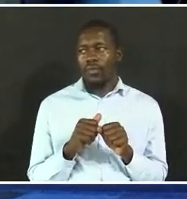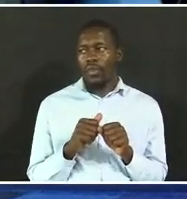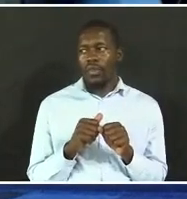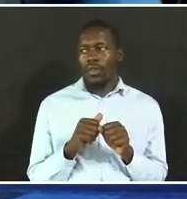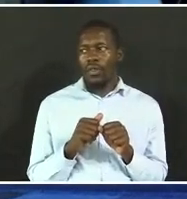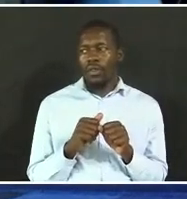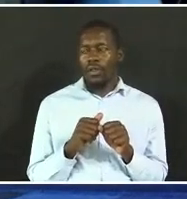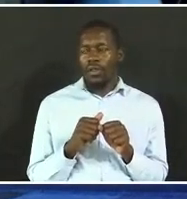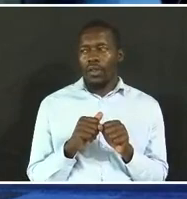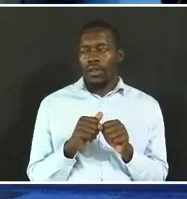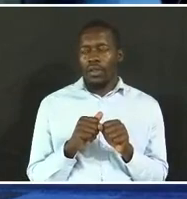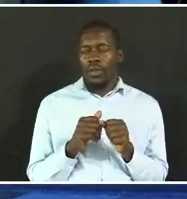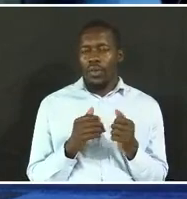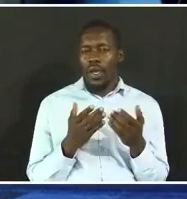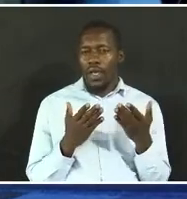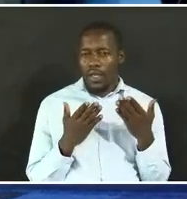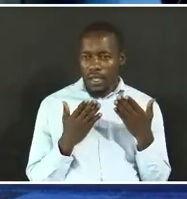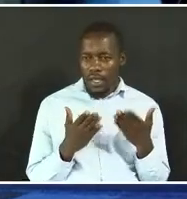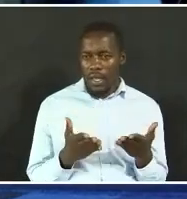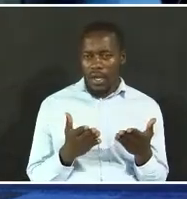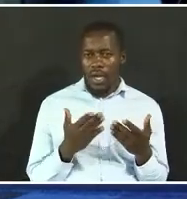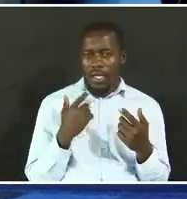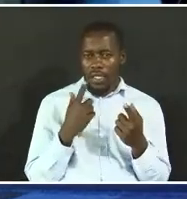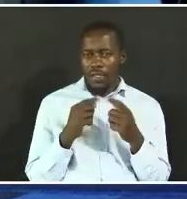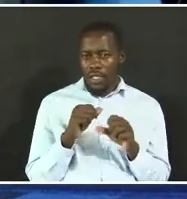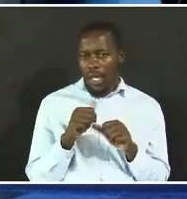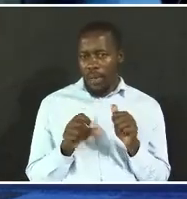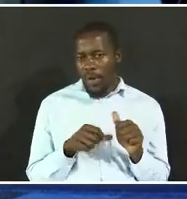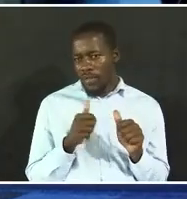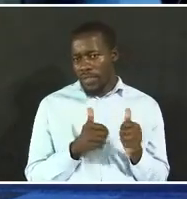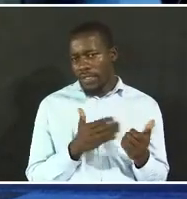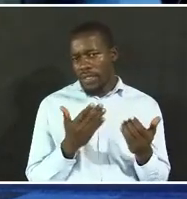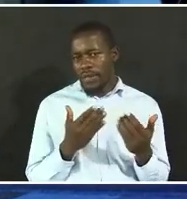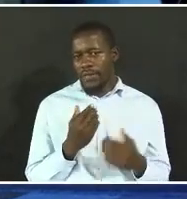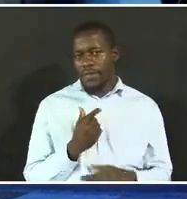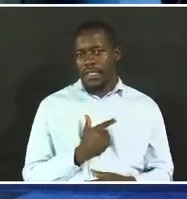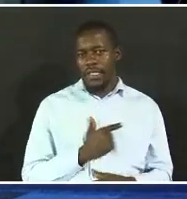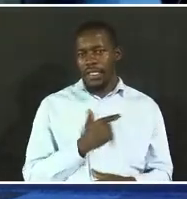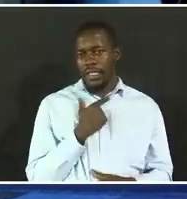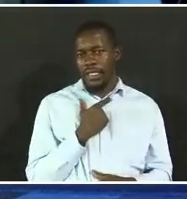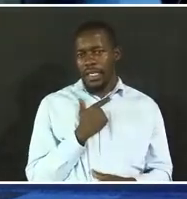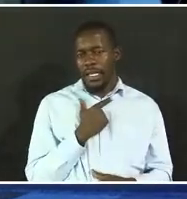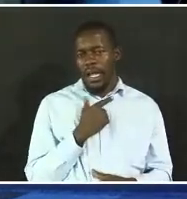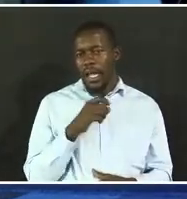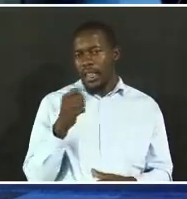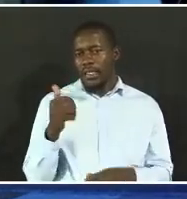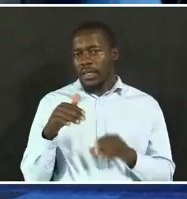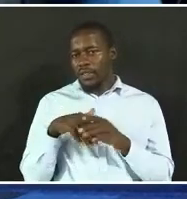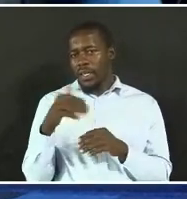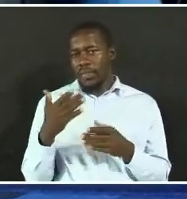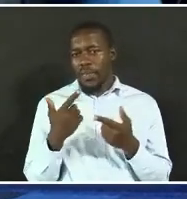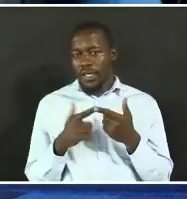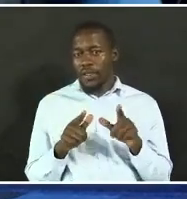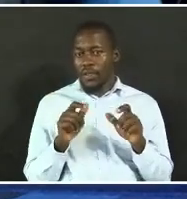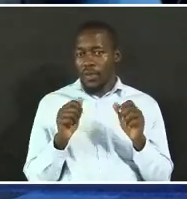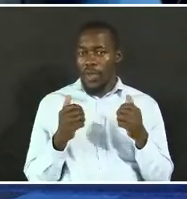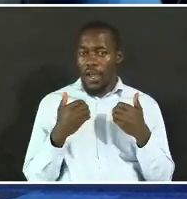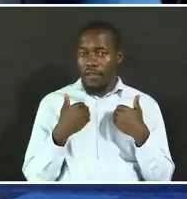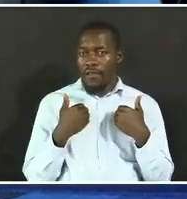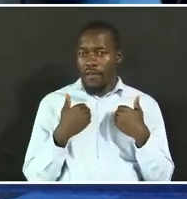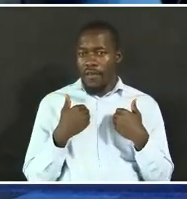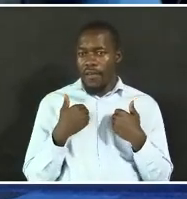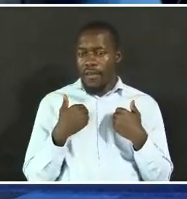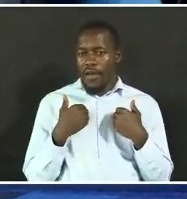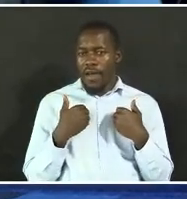we could be here, we are talking about us going out, but there could be someone seated here who is